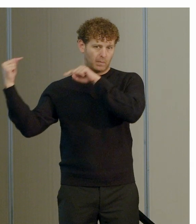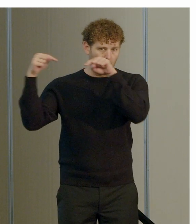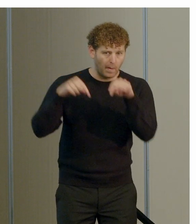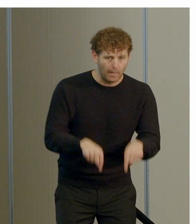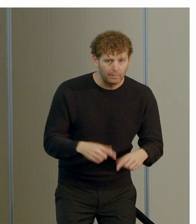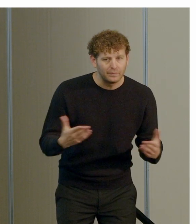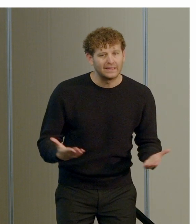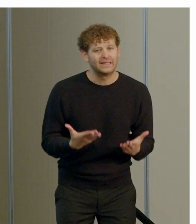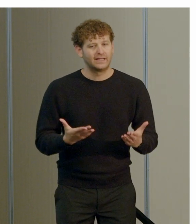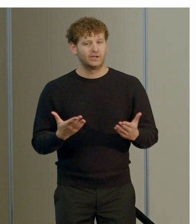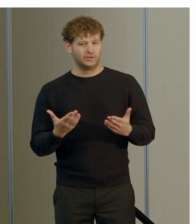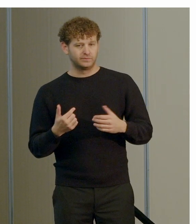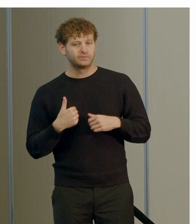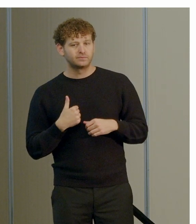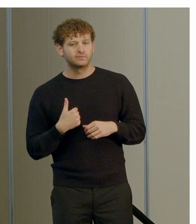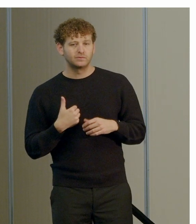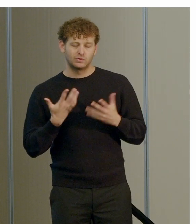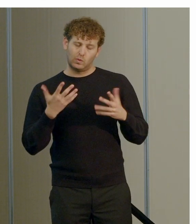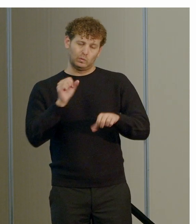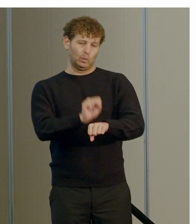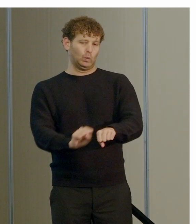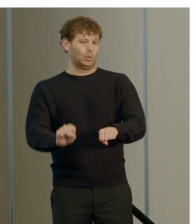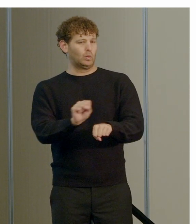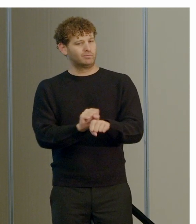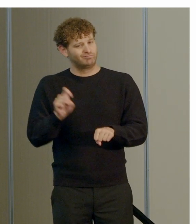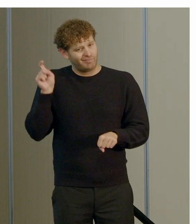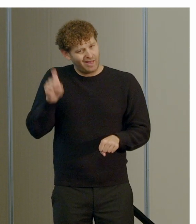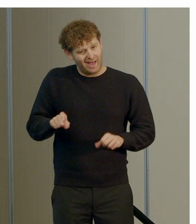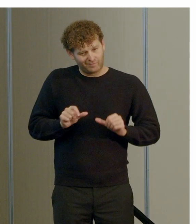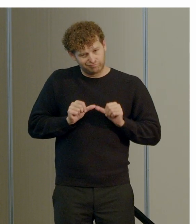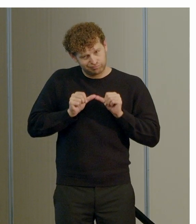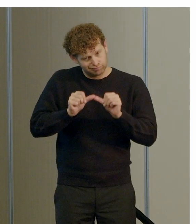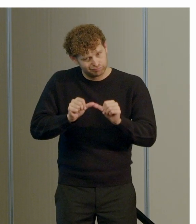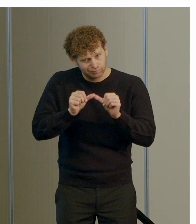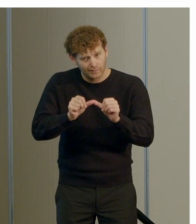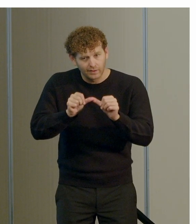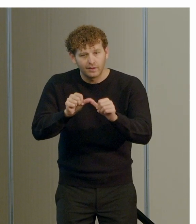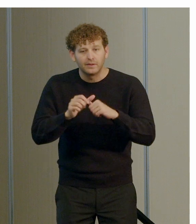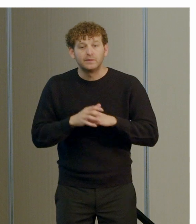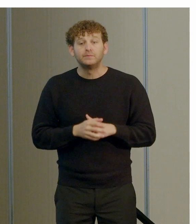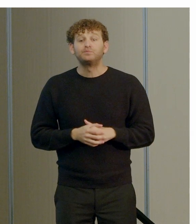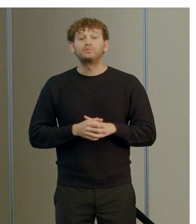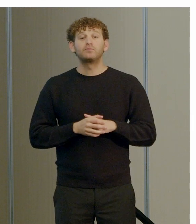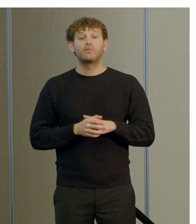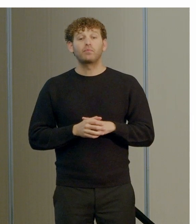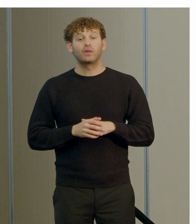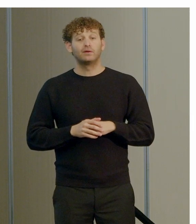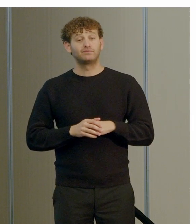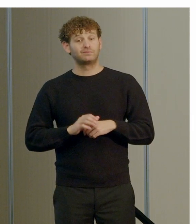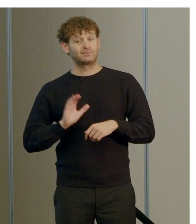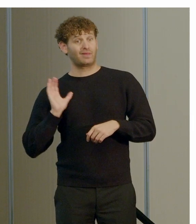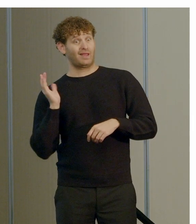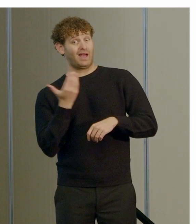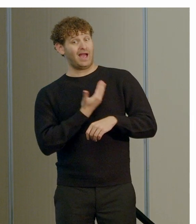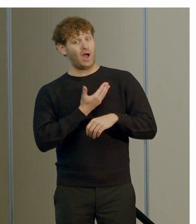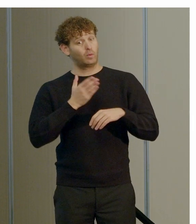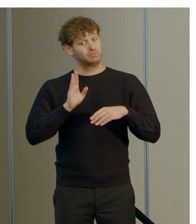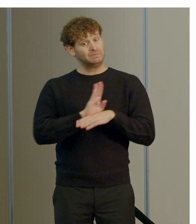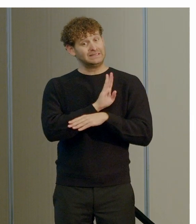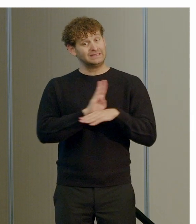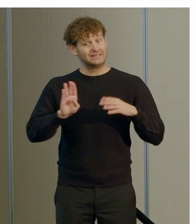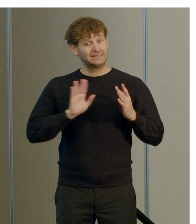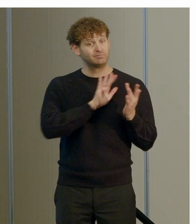So anyway, our industry outreach program, we did get to expand it by having more federal agencies involved. And we